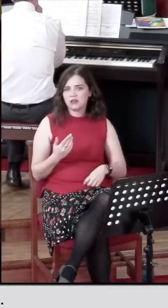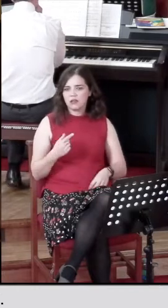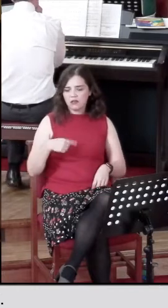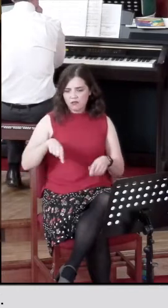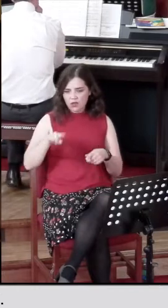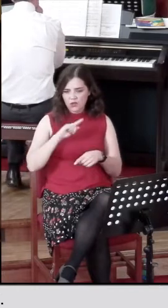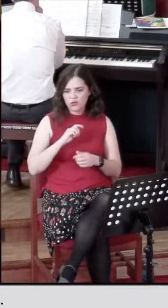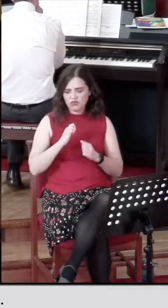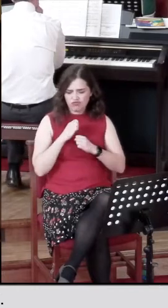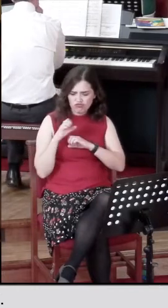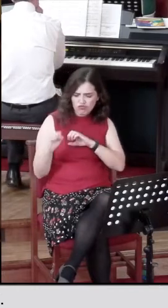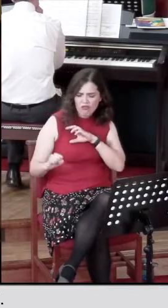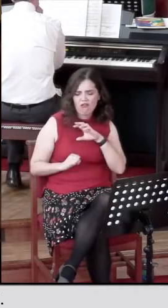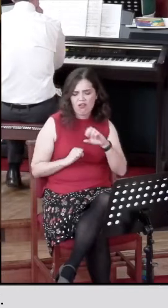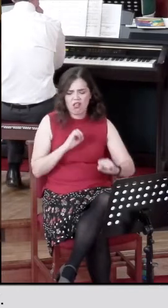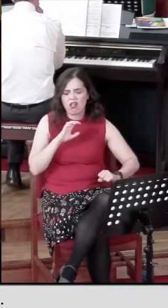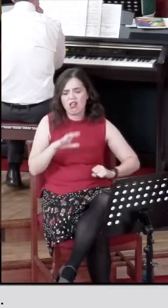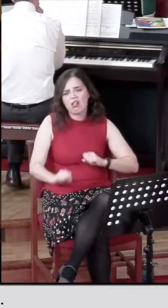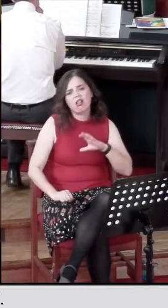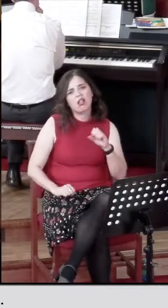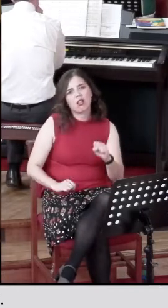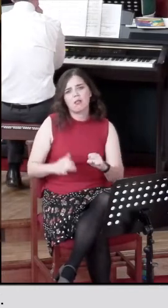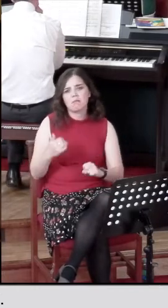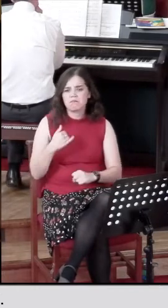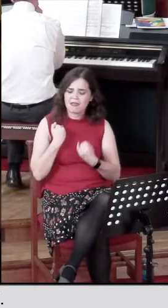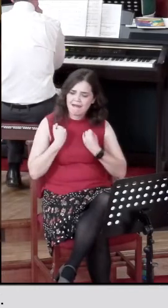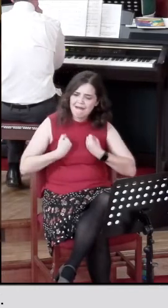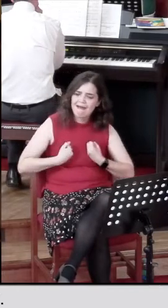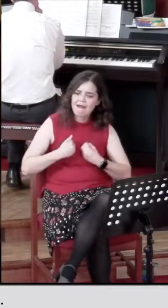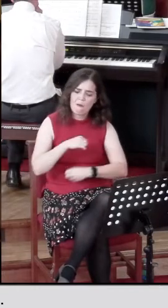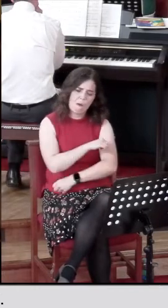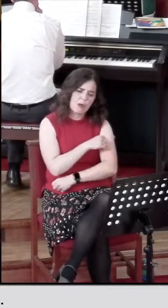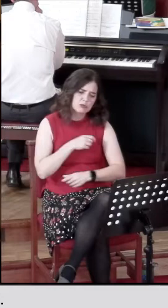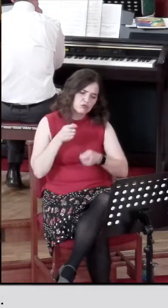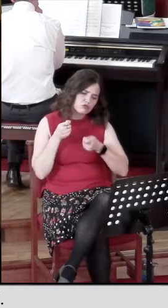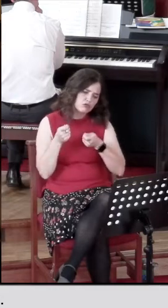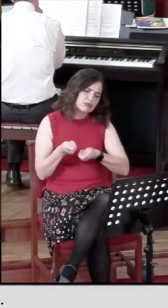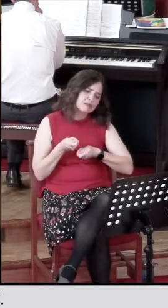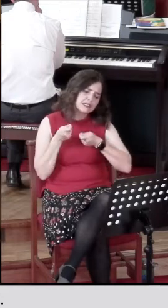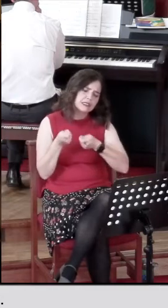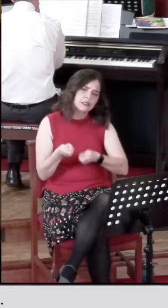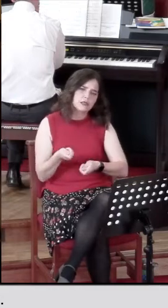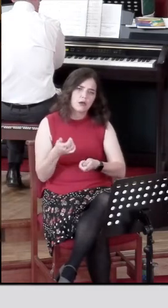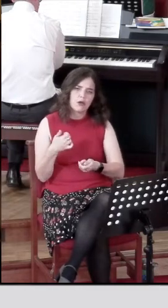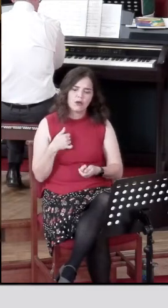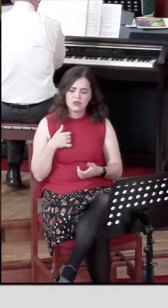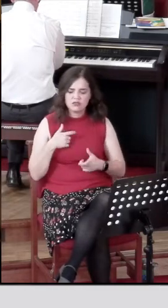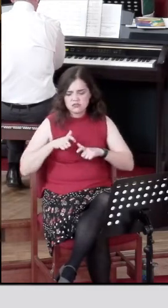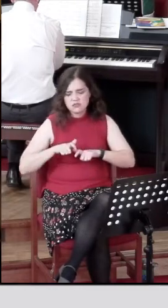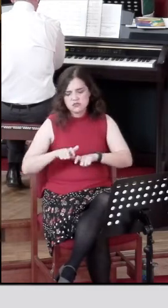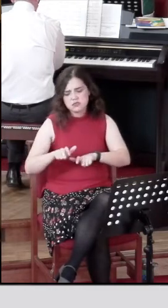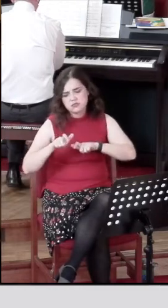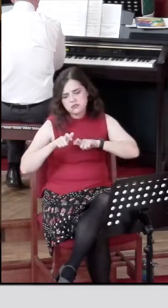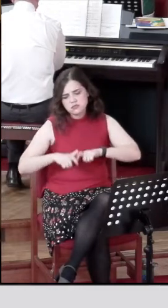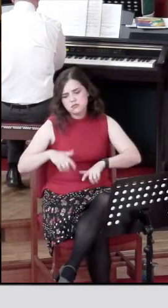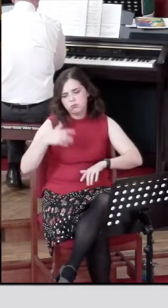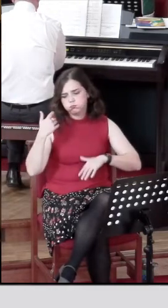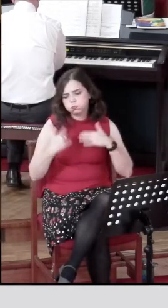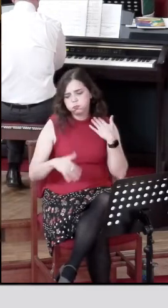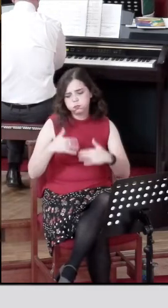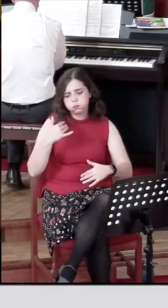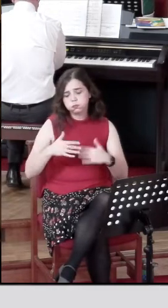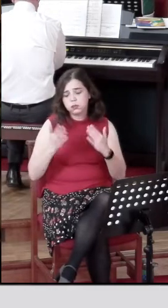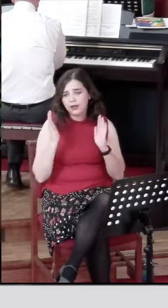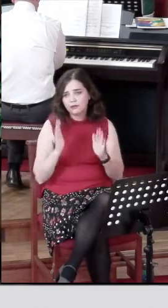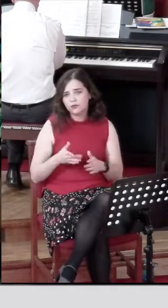who are struggling, perhaps with illness or with hospital treatment or with chronic things that they have to live